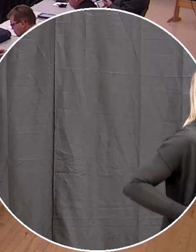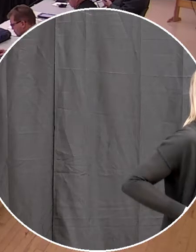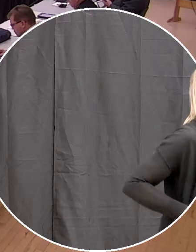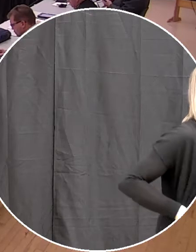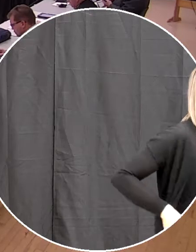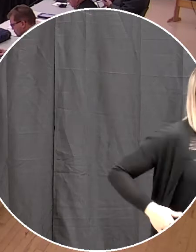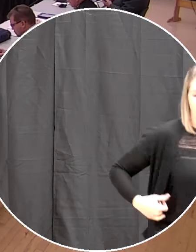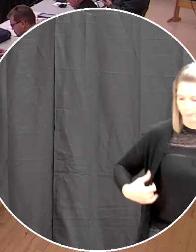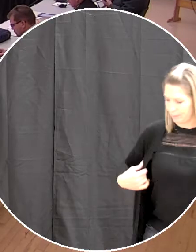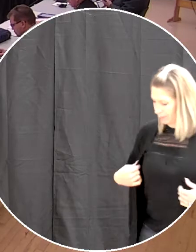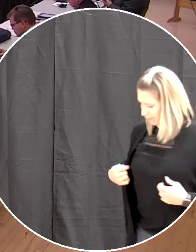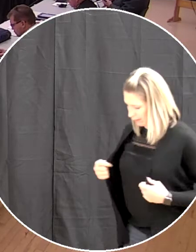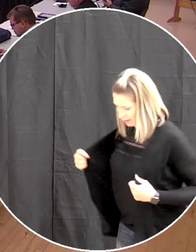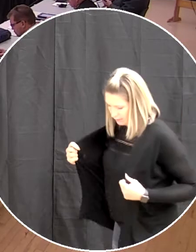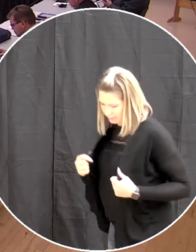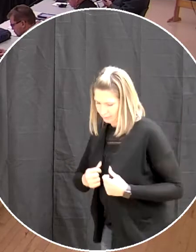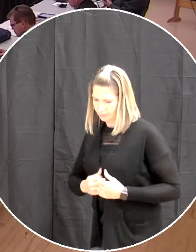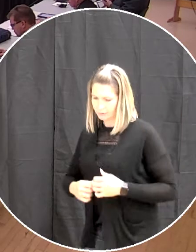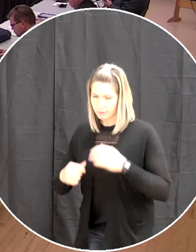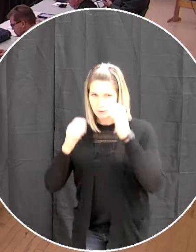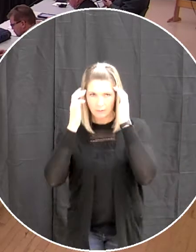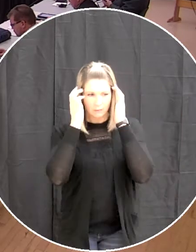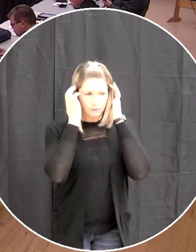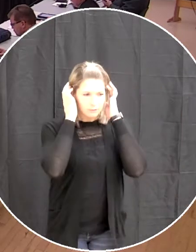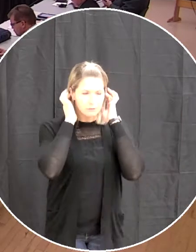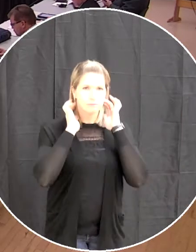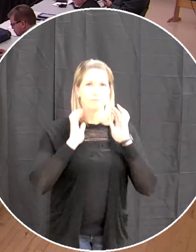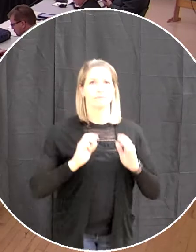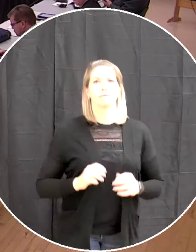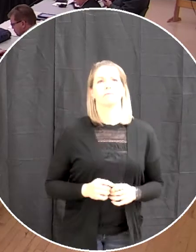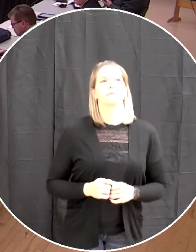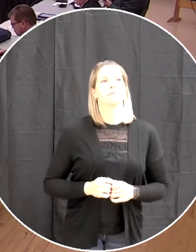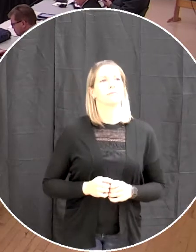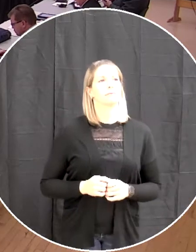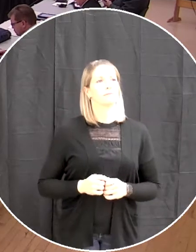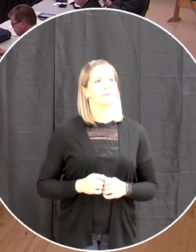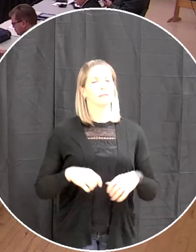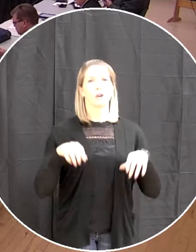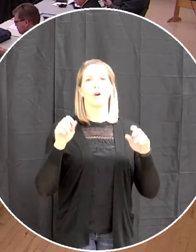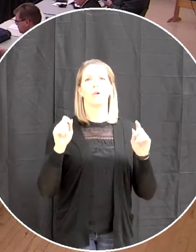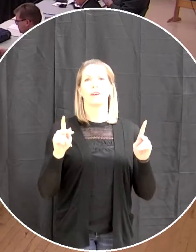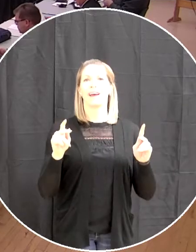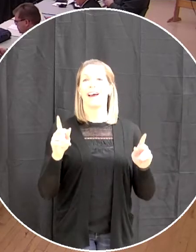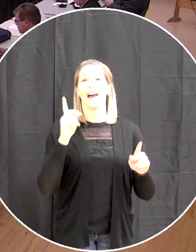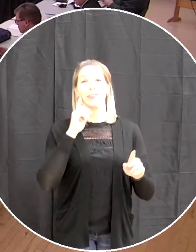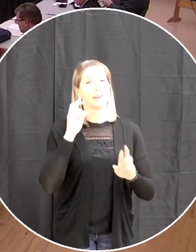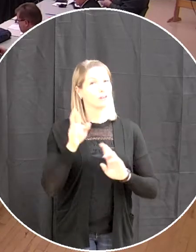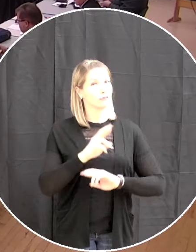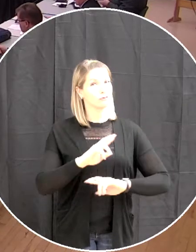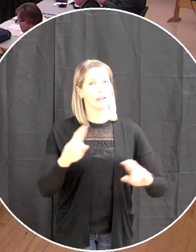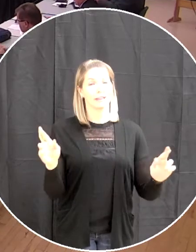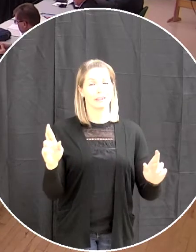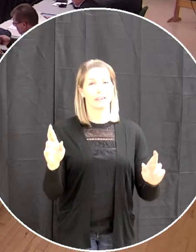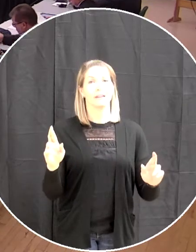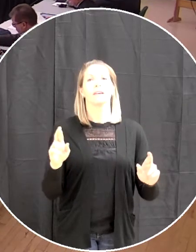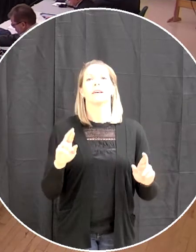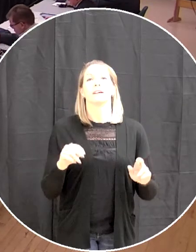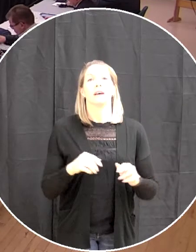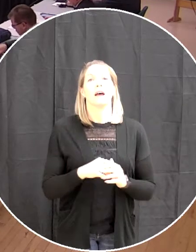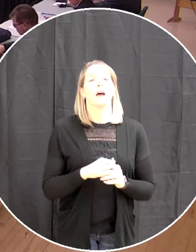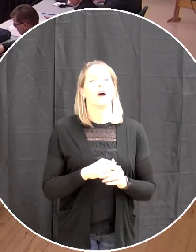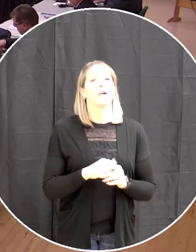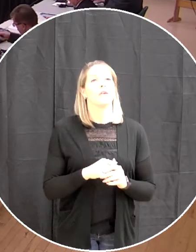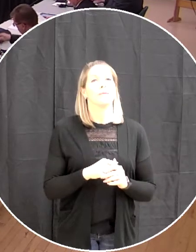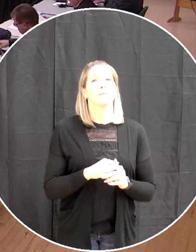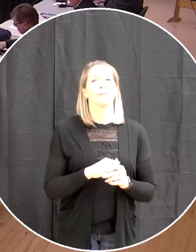Okay, I believe we're ready to go with our regular board meeting. And the first item of business is that I need a motion